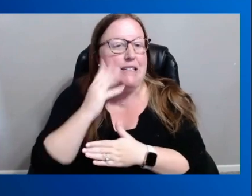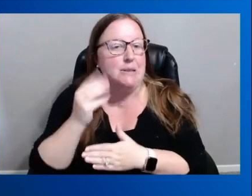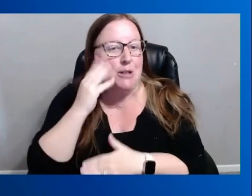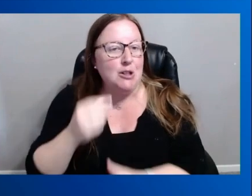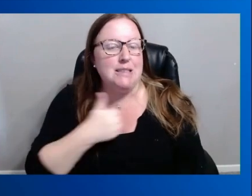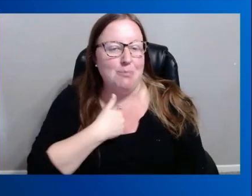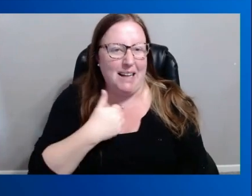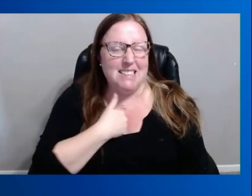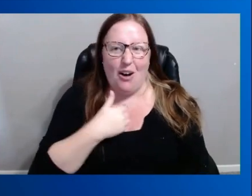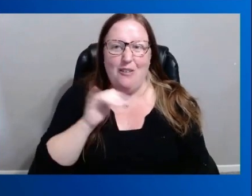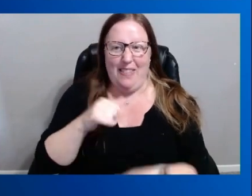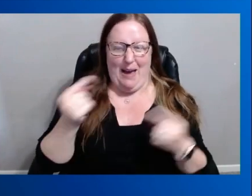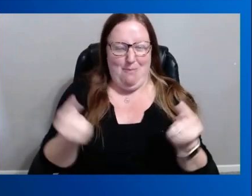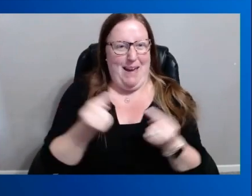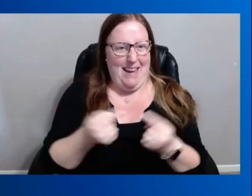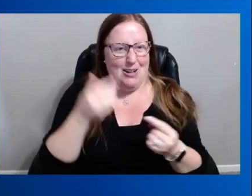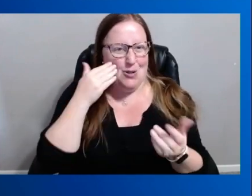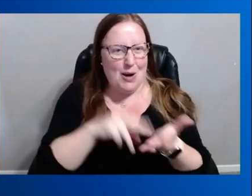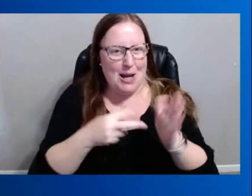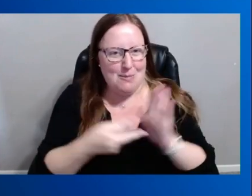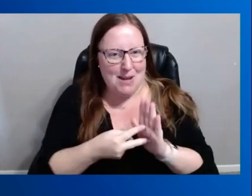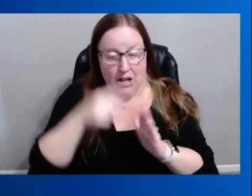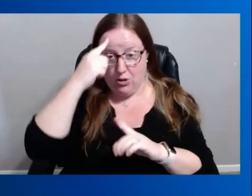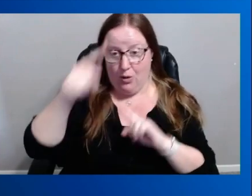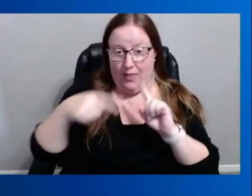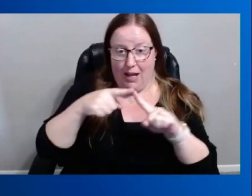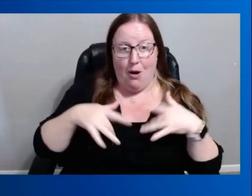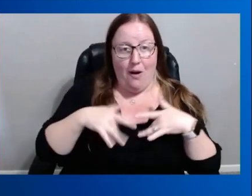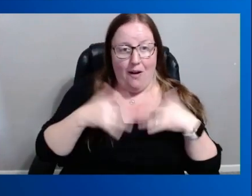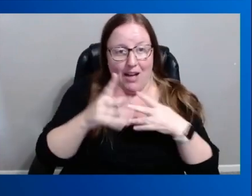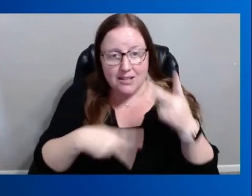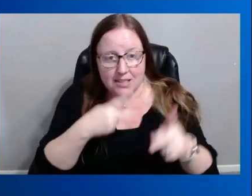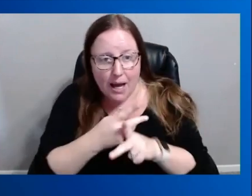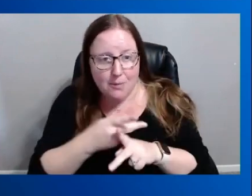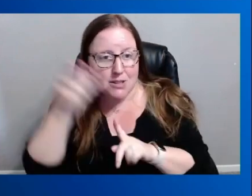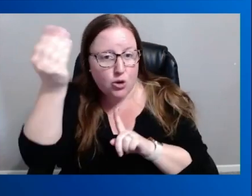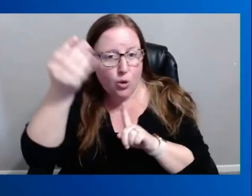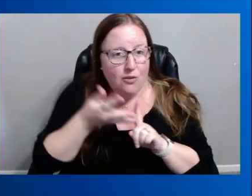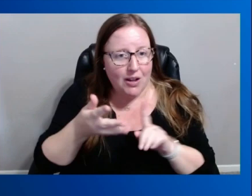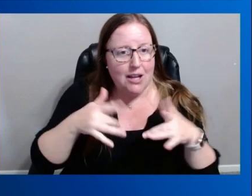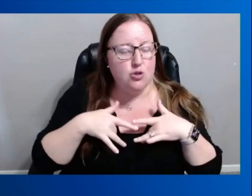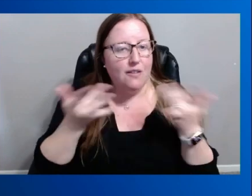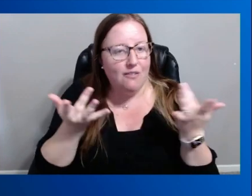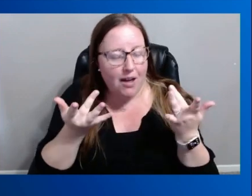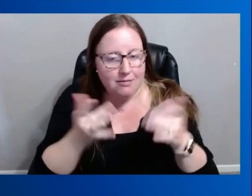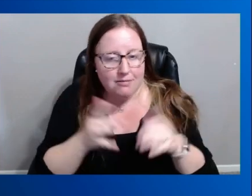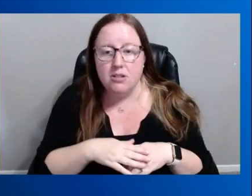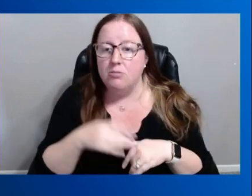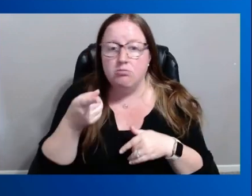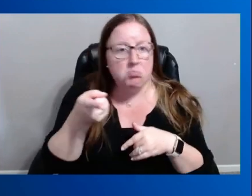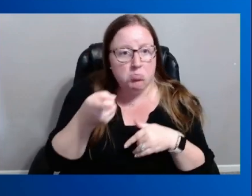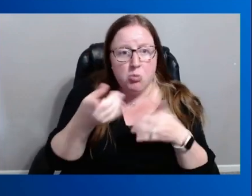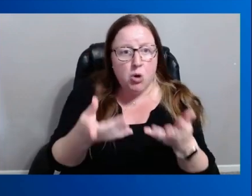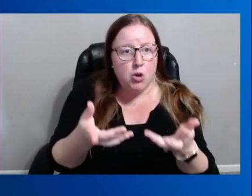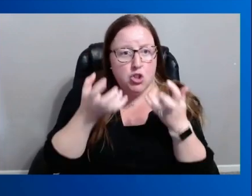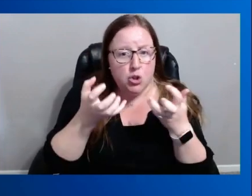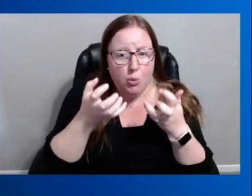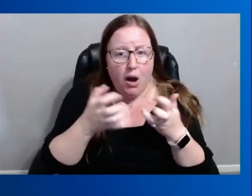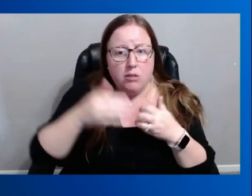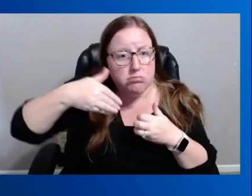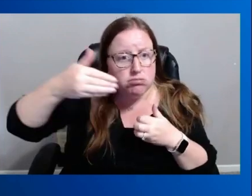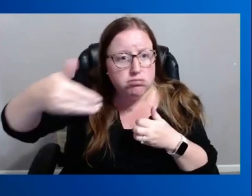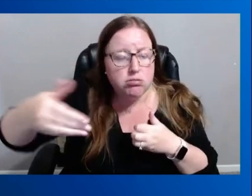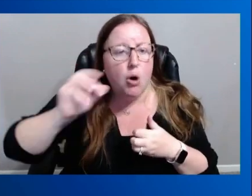pain. So think about event types, think about notification events, right? Think about, do you want these sparse events, or do you want to add